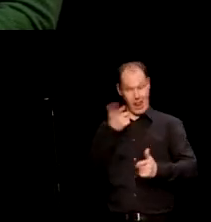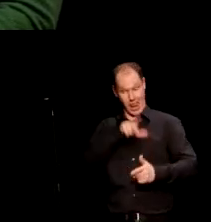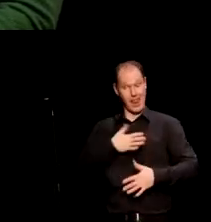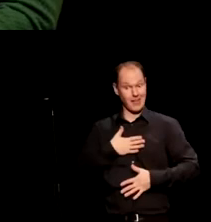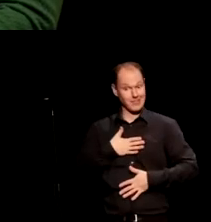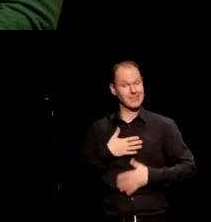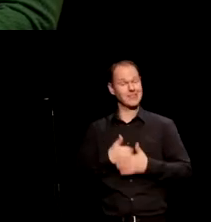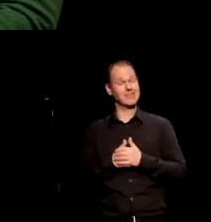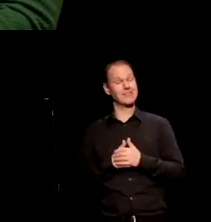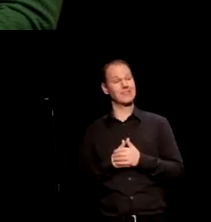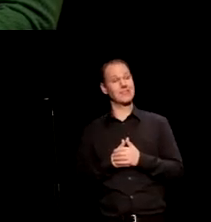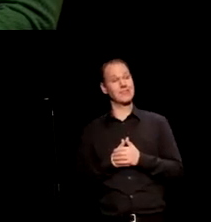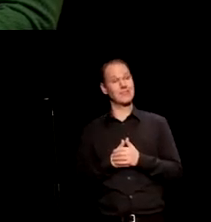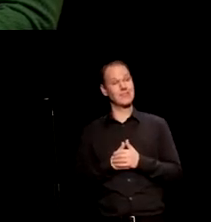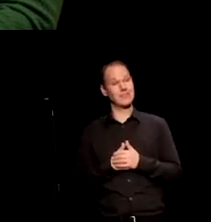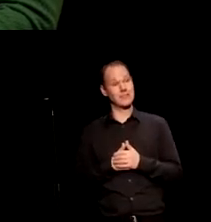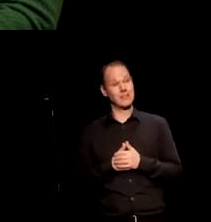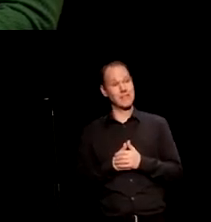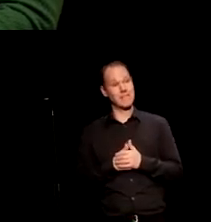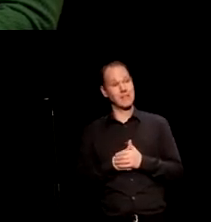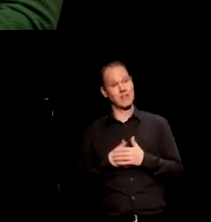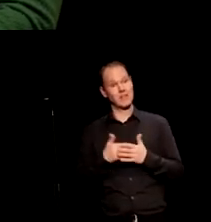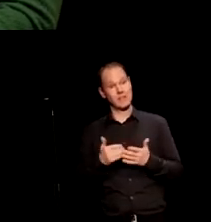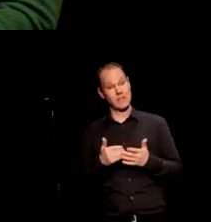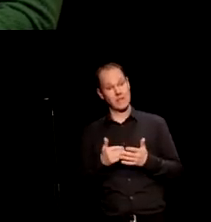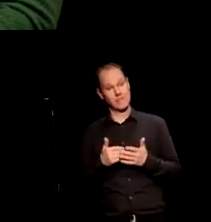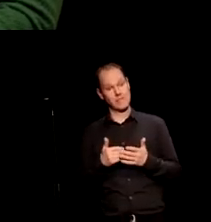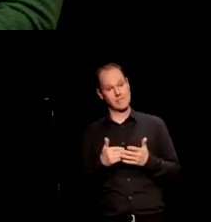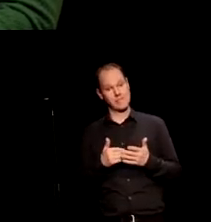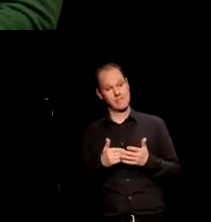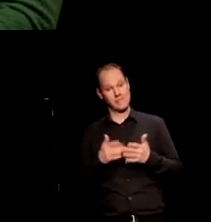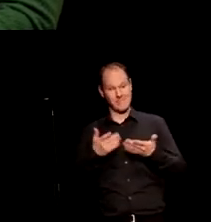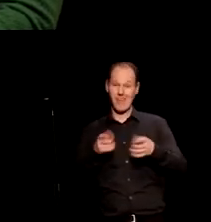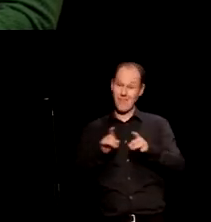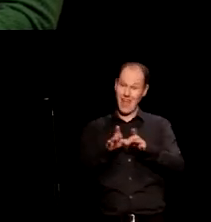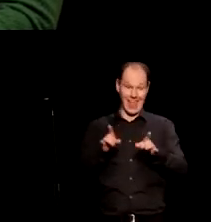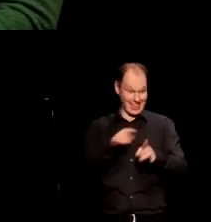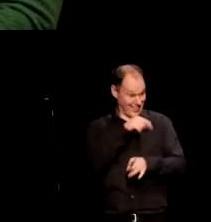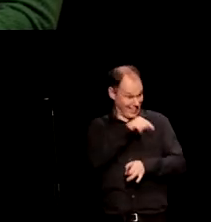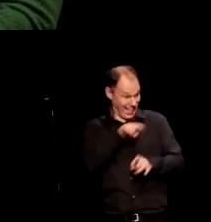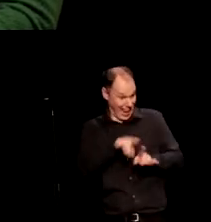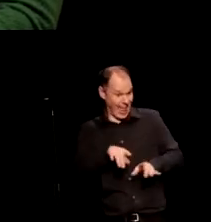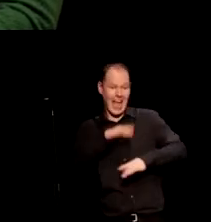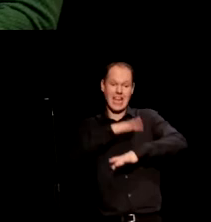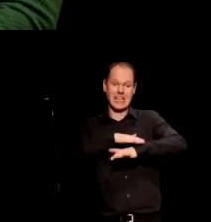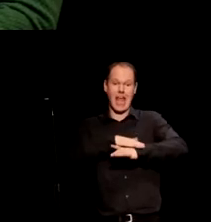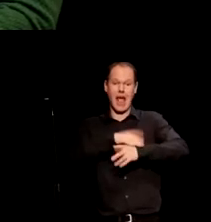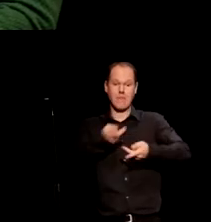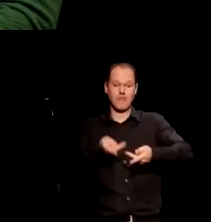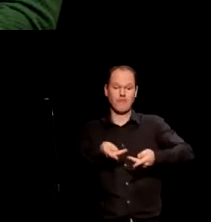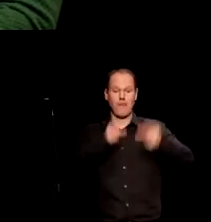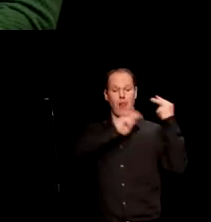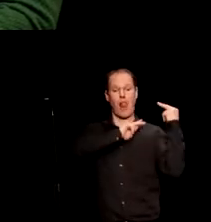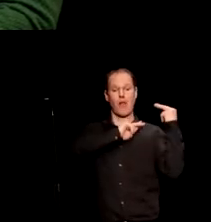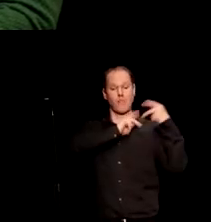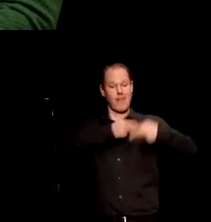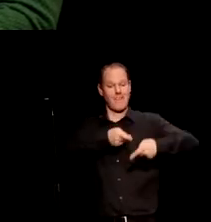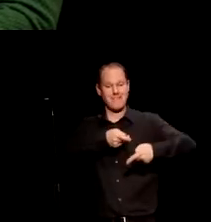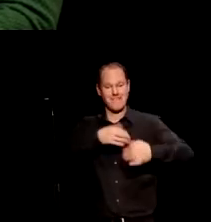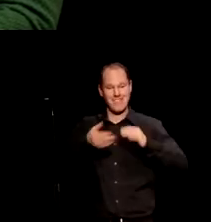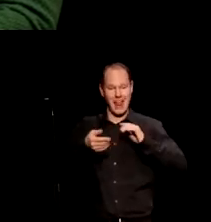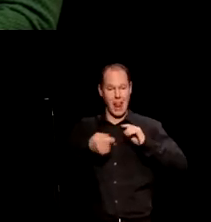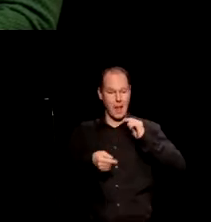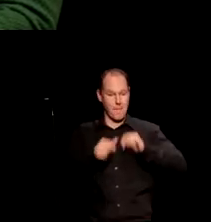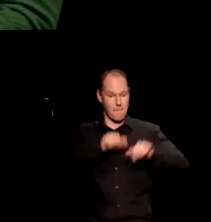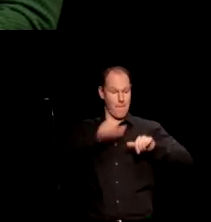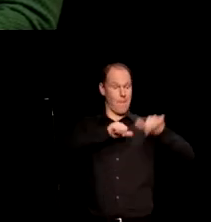the chance to hear, it's like time travel, right? It's like time travel. And then you can connect and go,